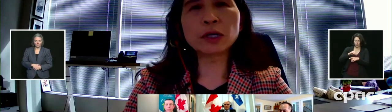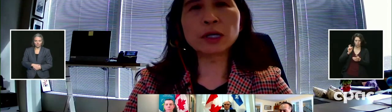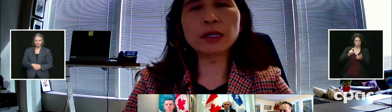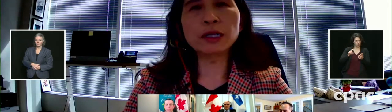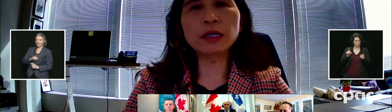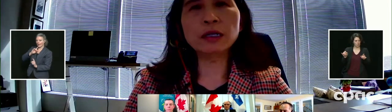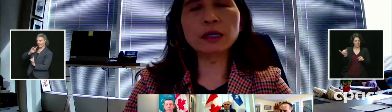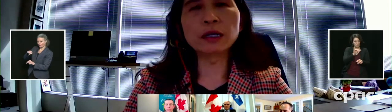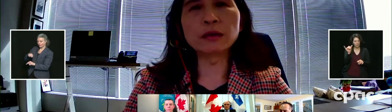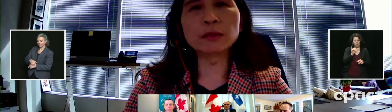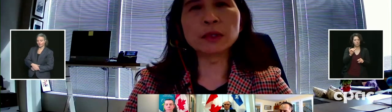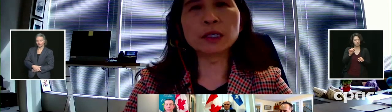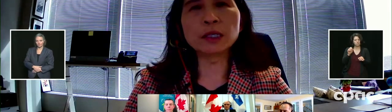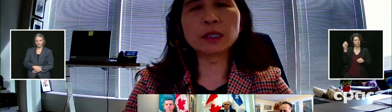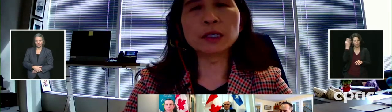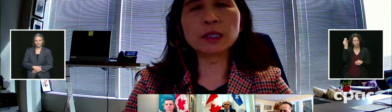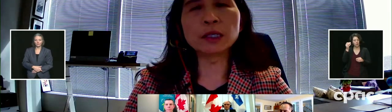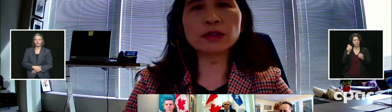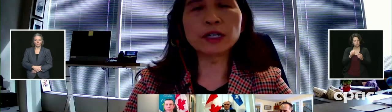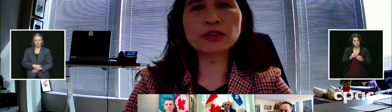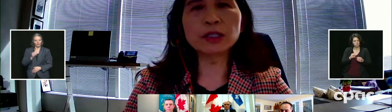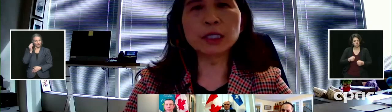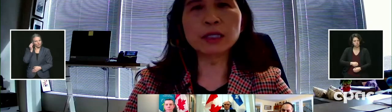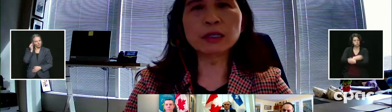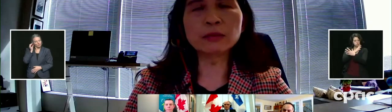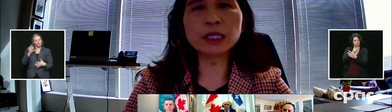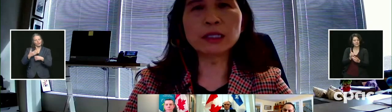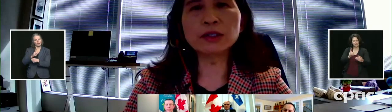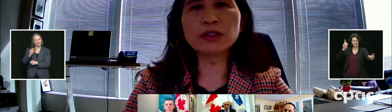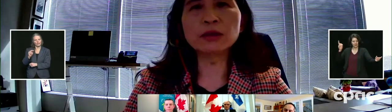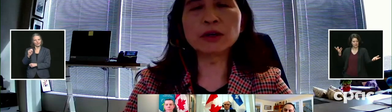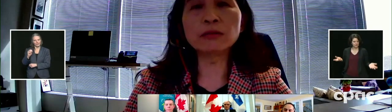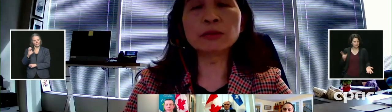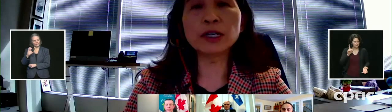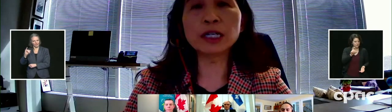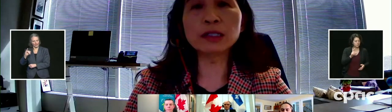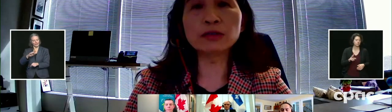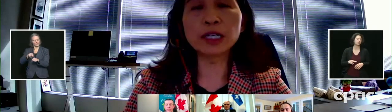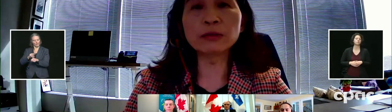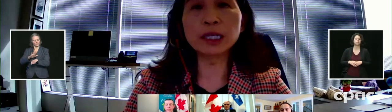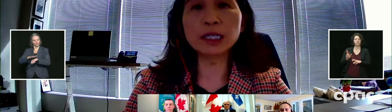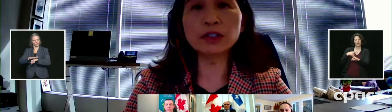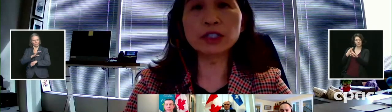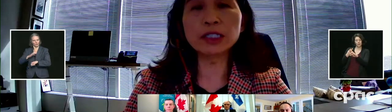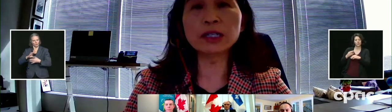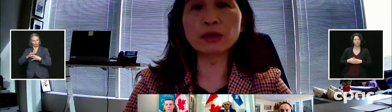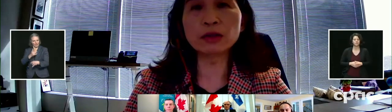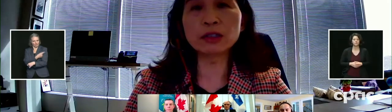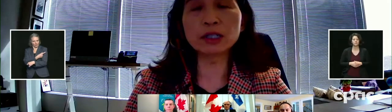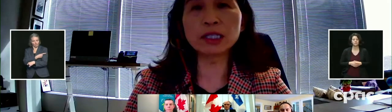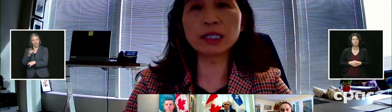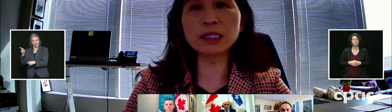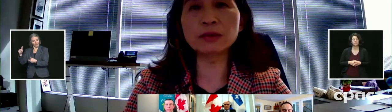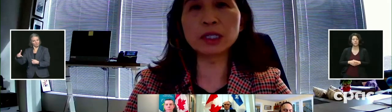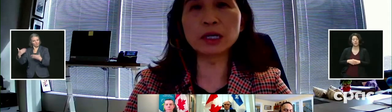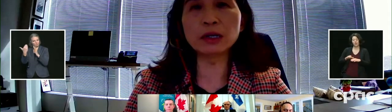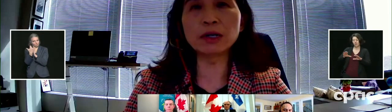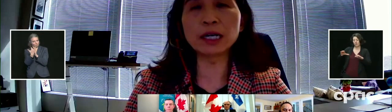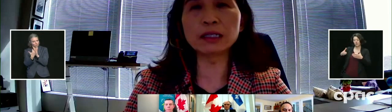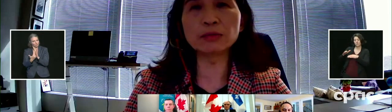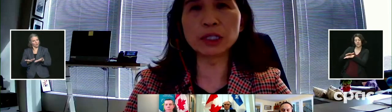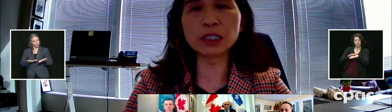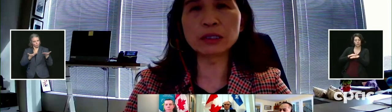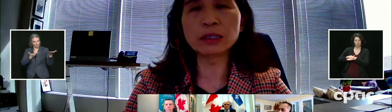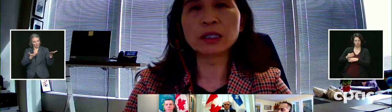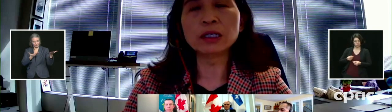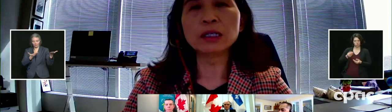So I think, the National Advisory Committee on Immunization have provided its recommendations and also the data that we know at